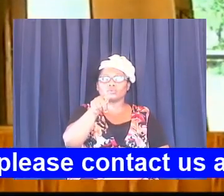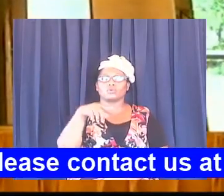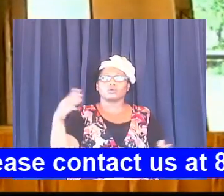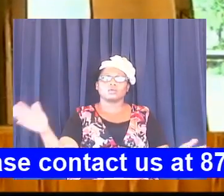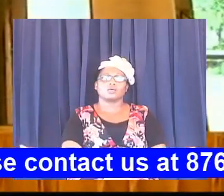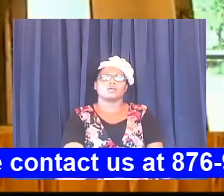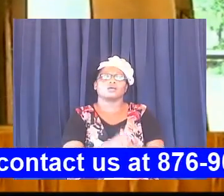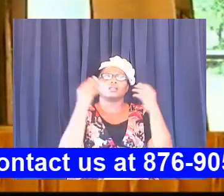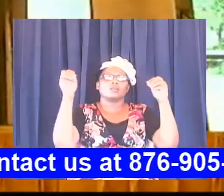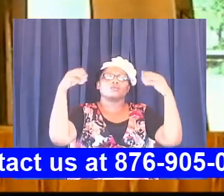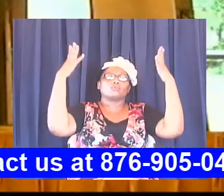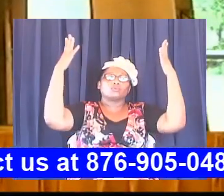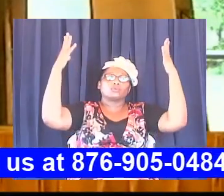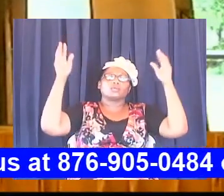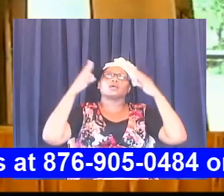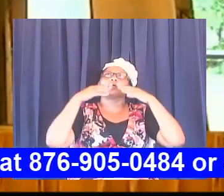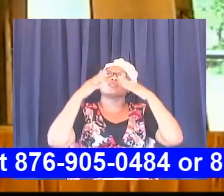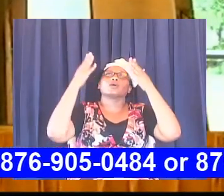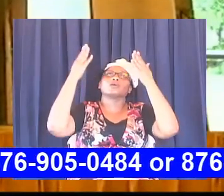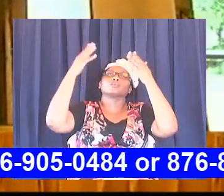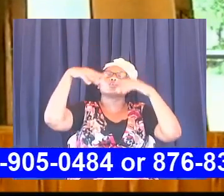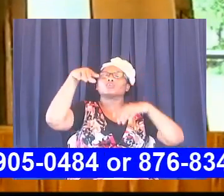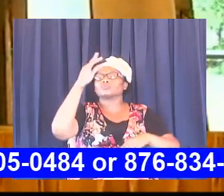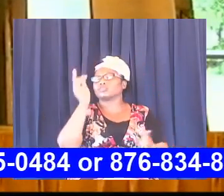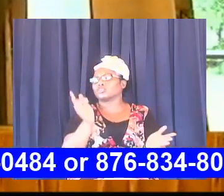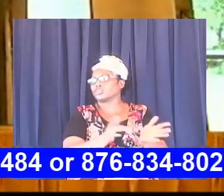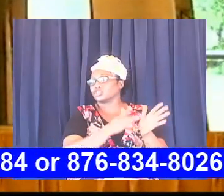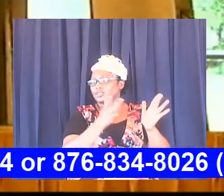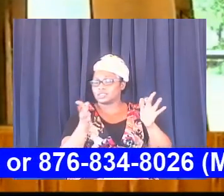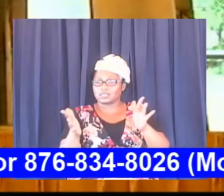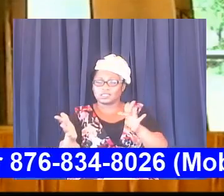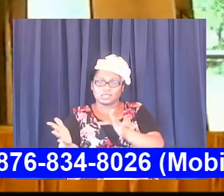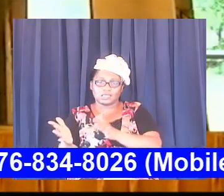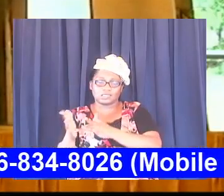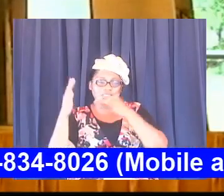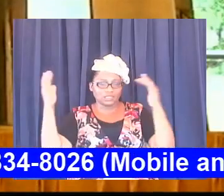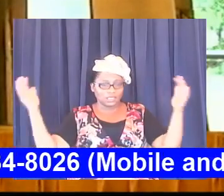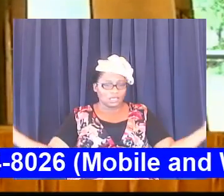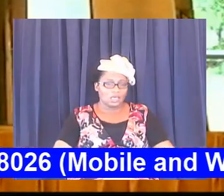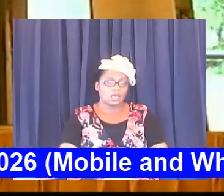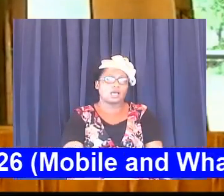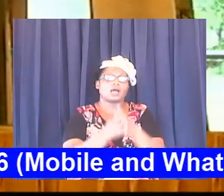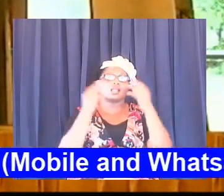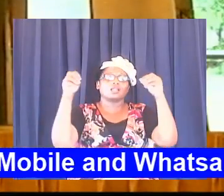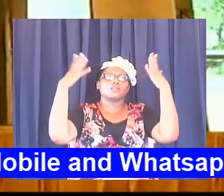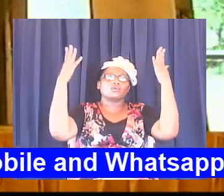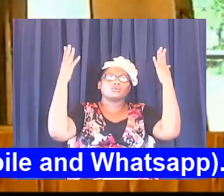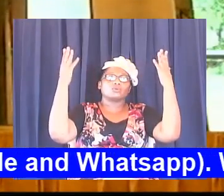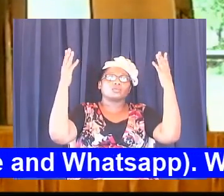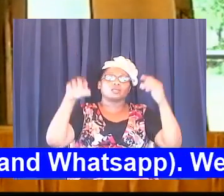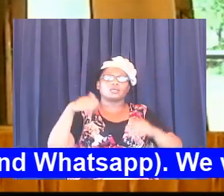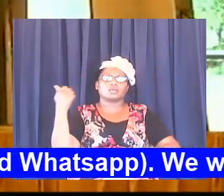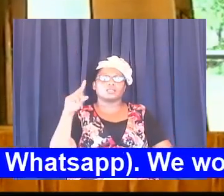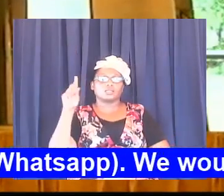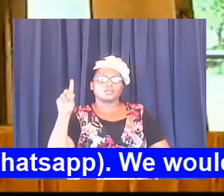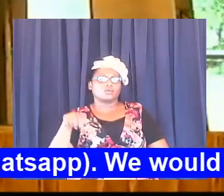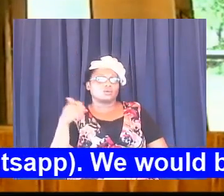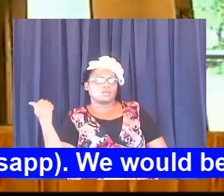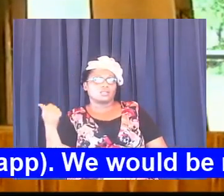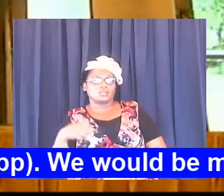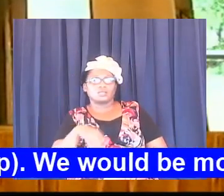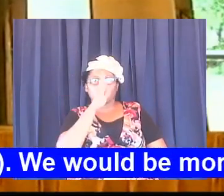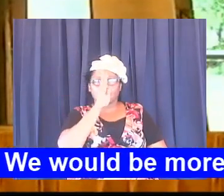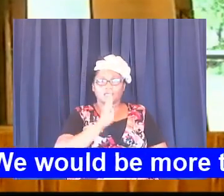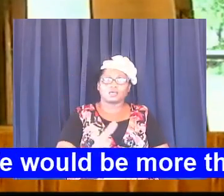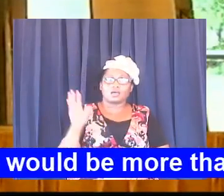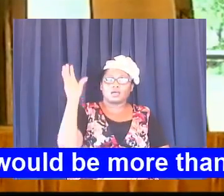Hallelujah. Hallelujah. Thank you, ma'am. Thank you, ma'am. Hallelujah. Anyone else? God is